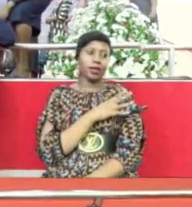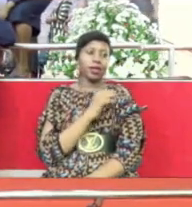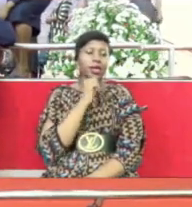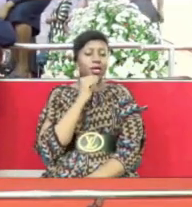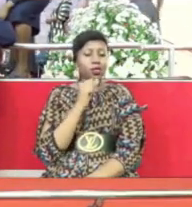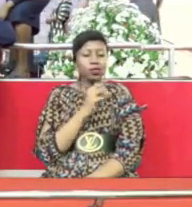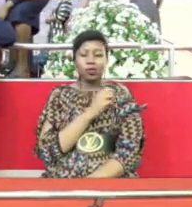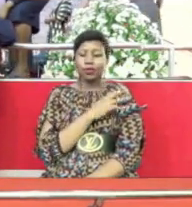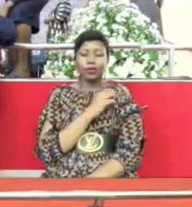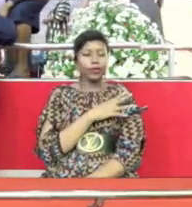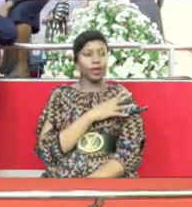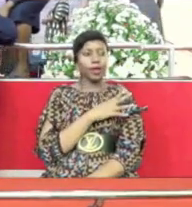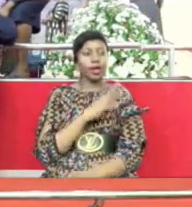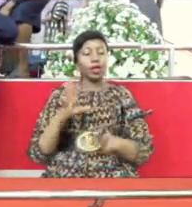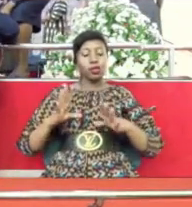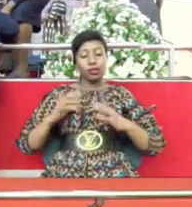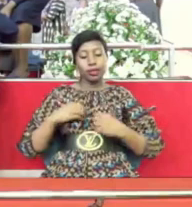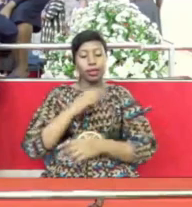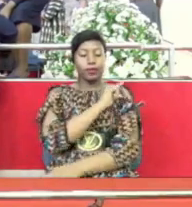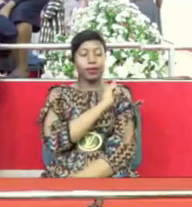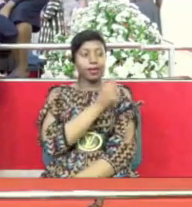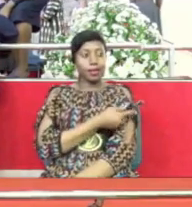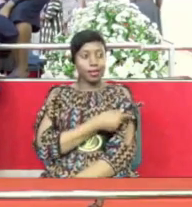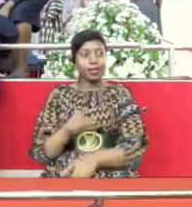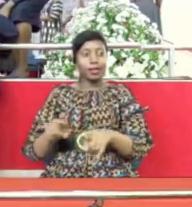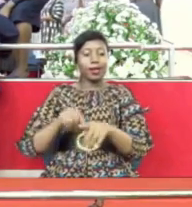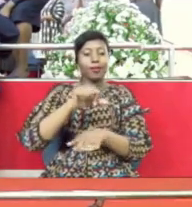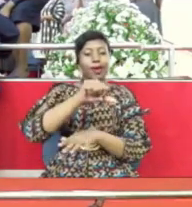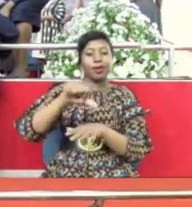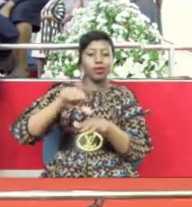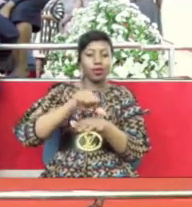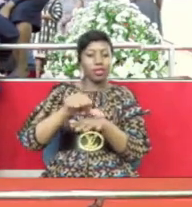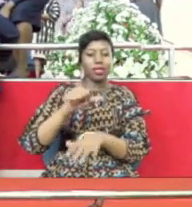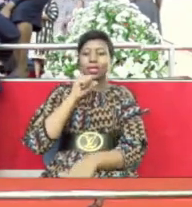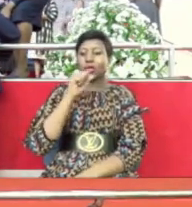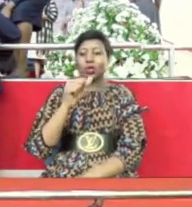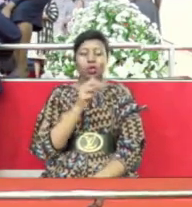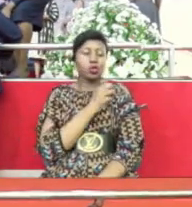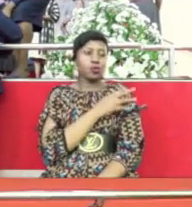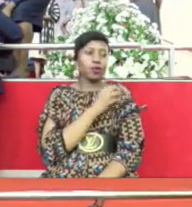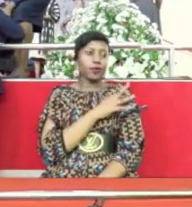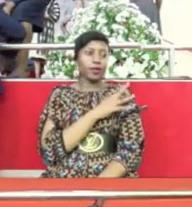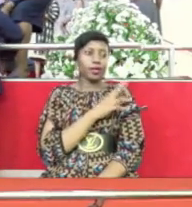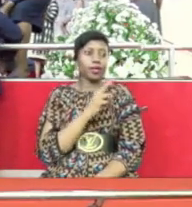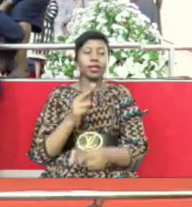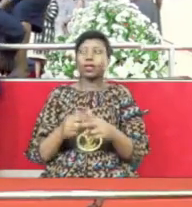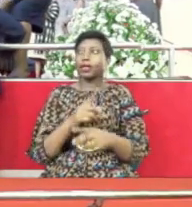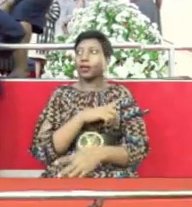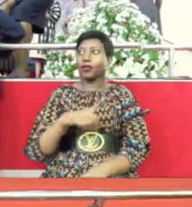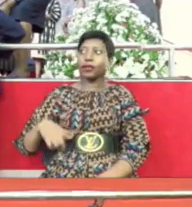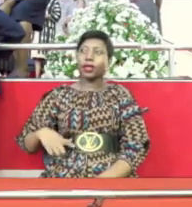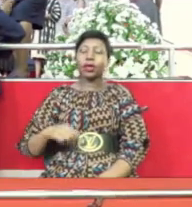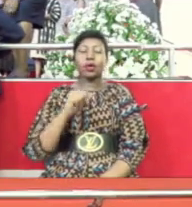you receive this grace and anointing. Not to be afraid. In the name of the Lord. Don't